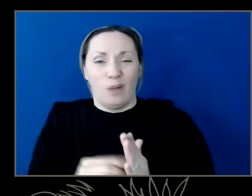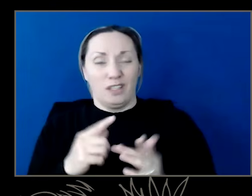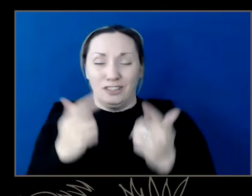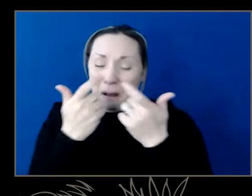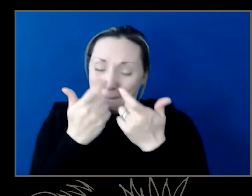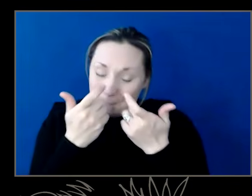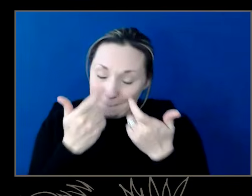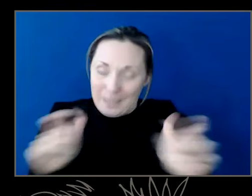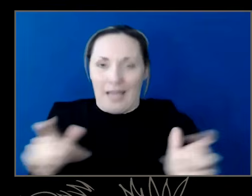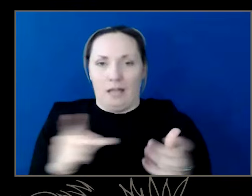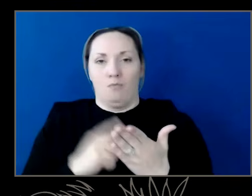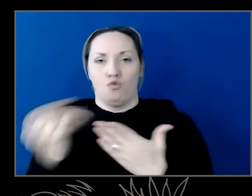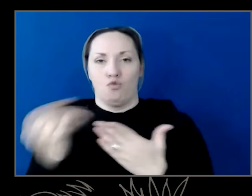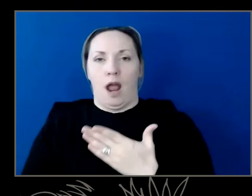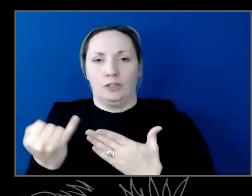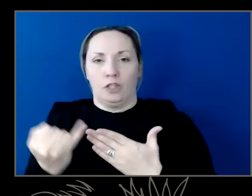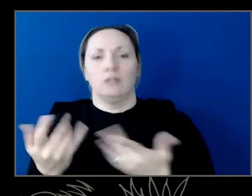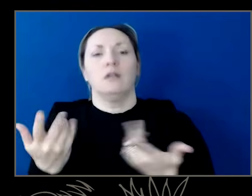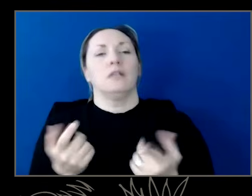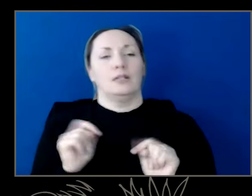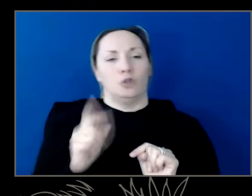run the build for this.